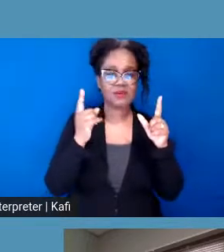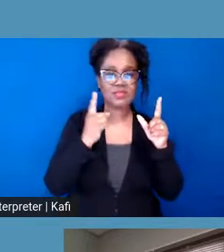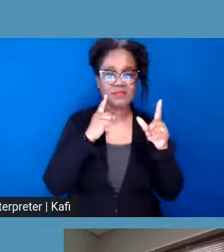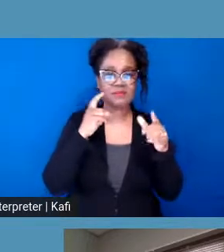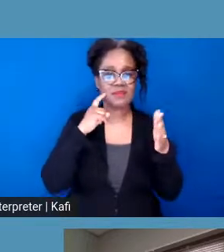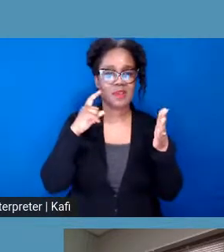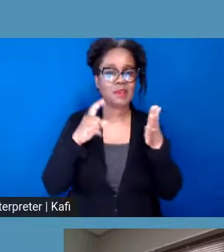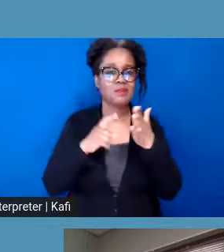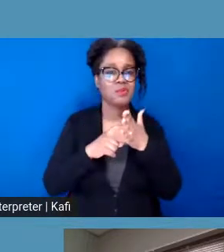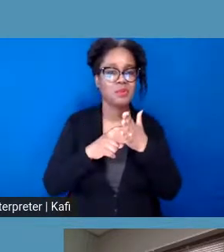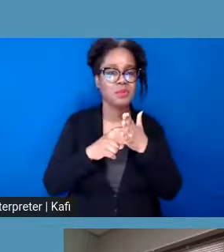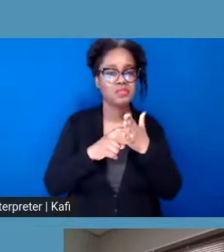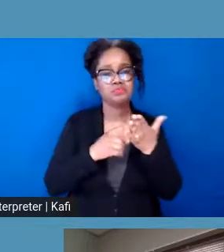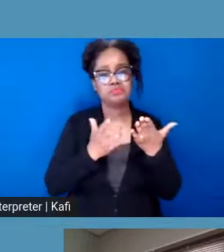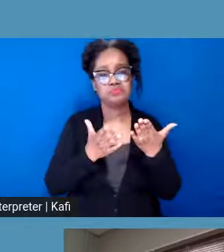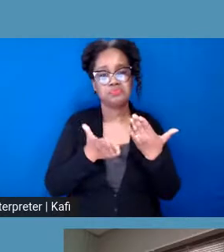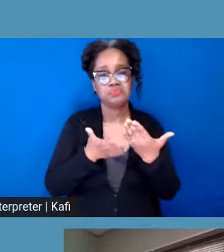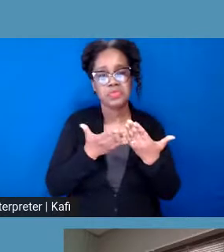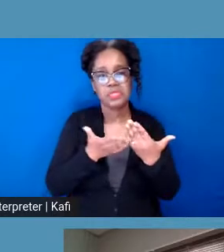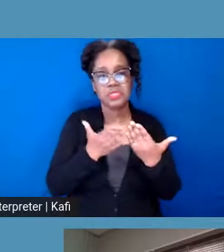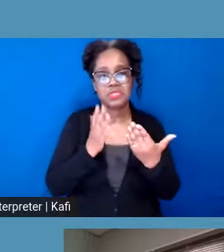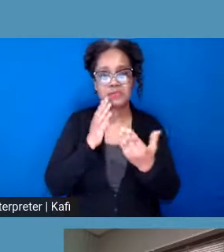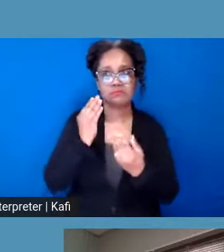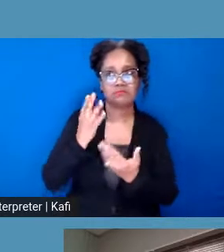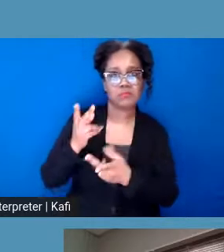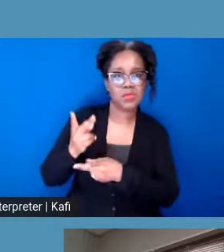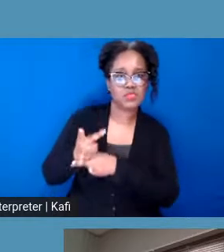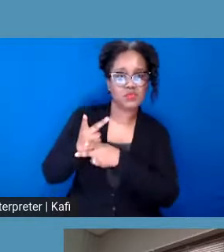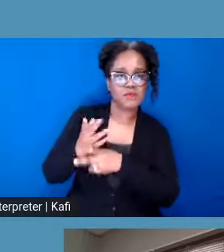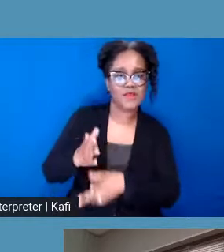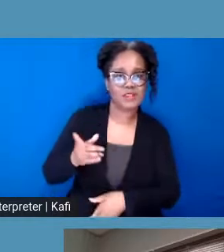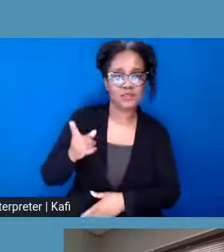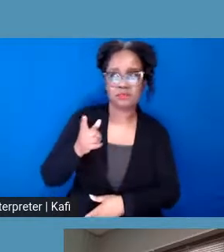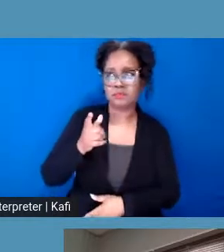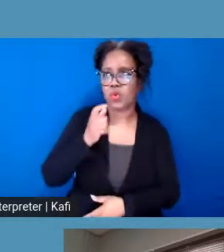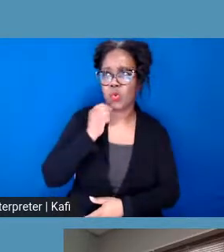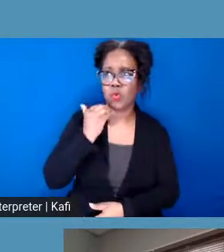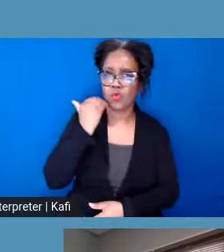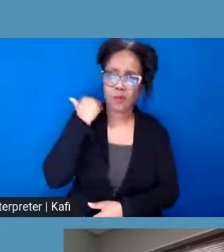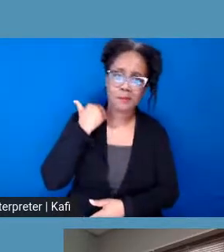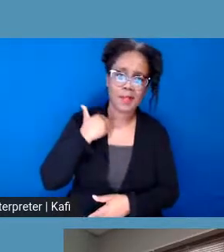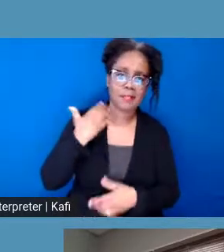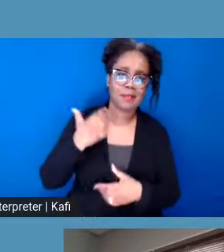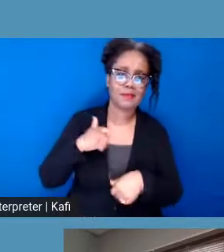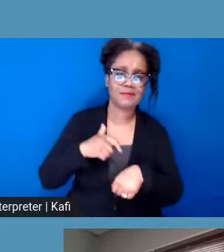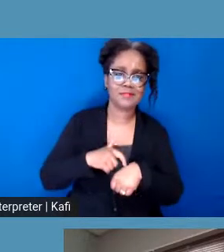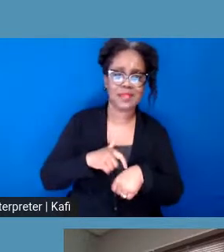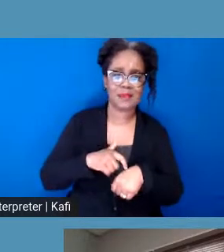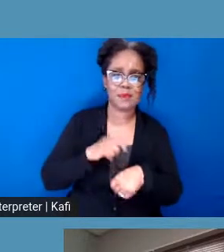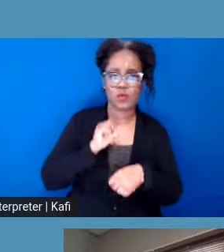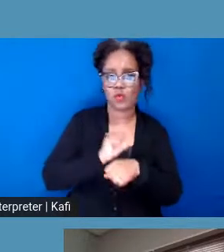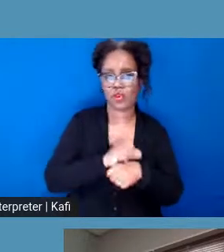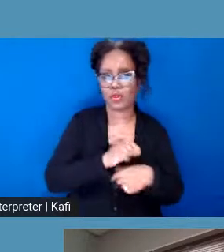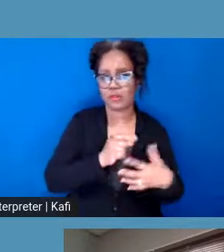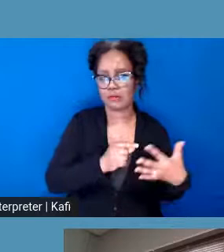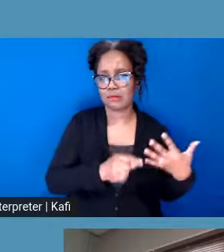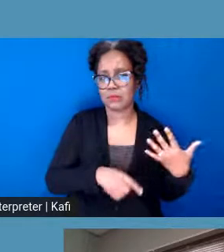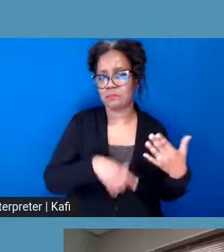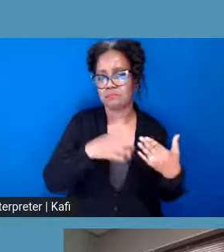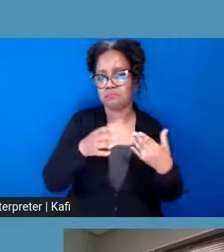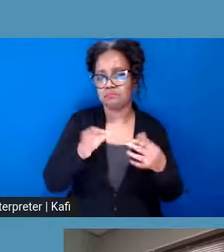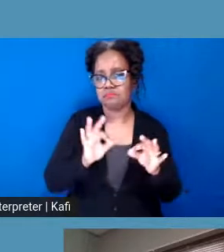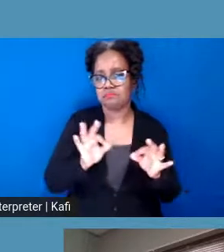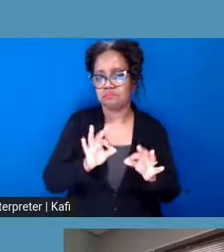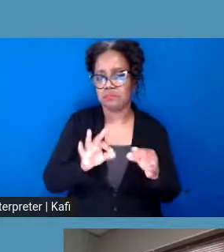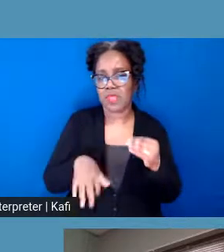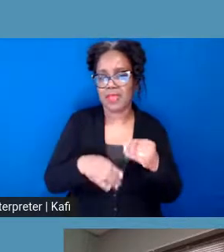easy thing that wouldn't take up too much of my time with all the other stuff I was working on. I also completely forgot to land the plane in my